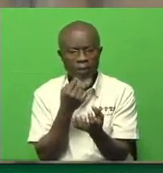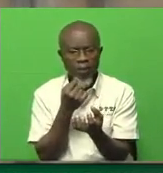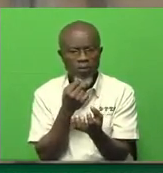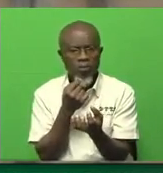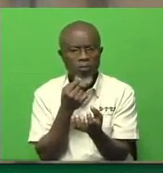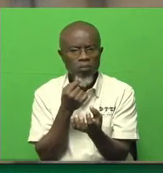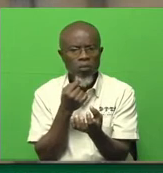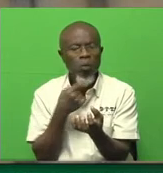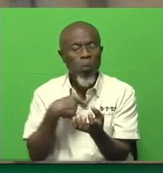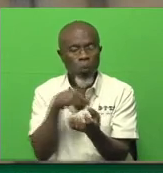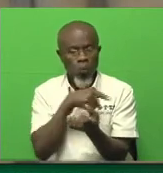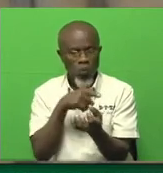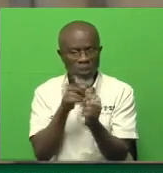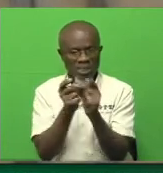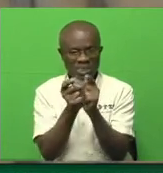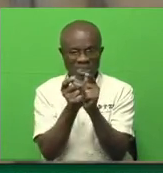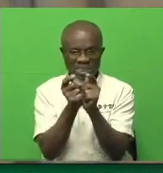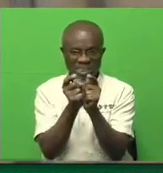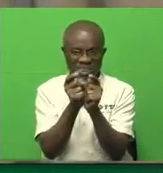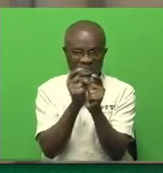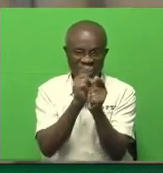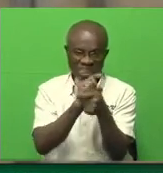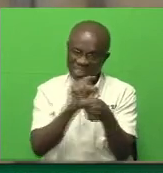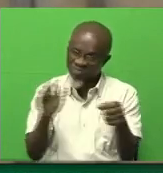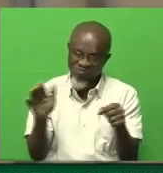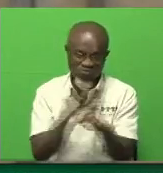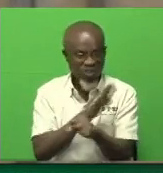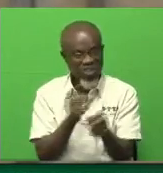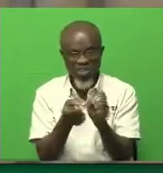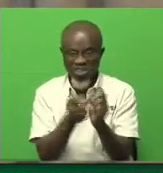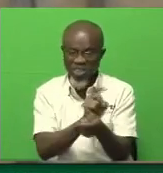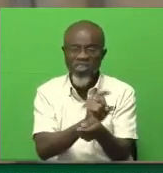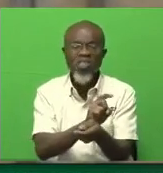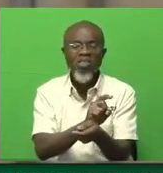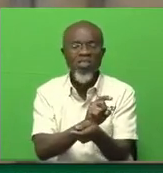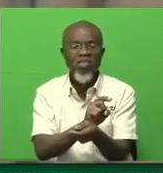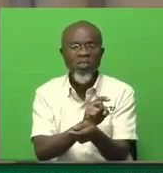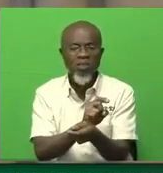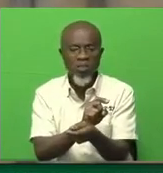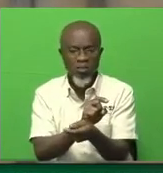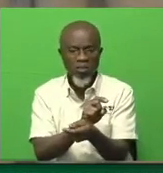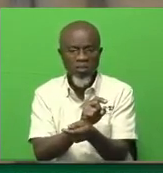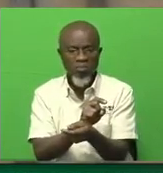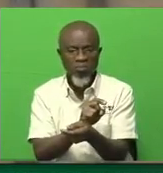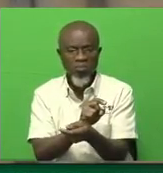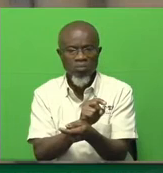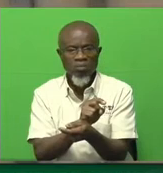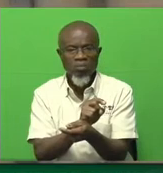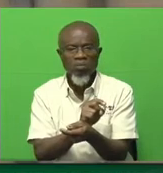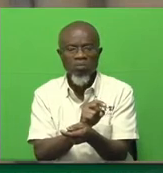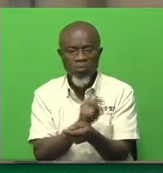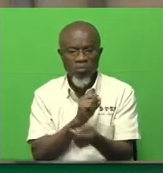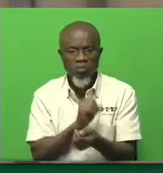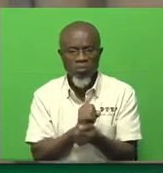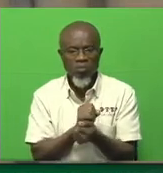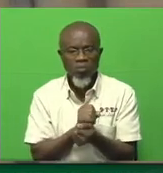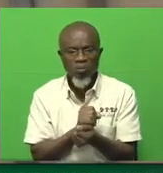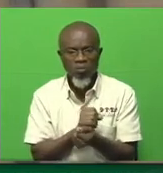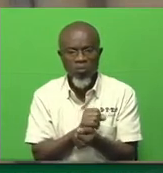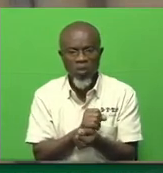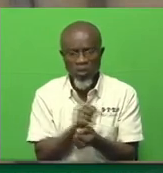we are totally revamping another bug beer as the three speakers will know about